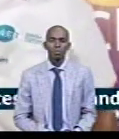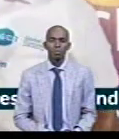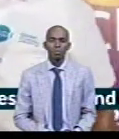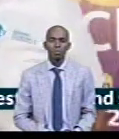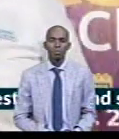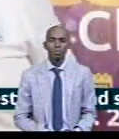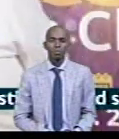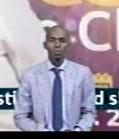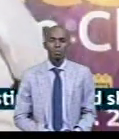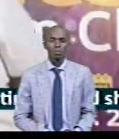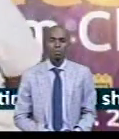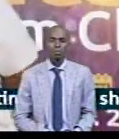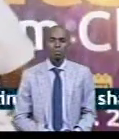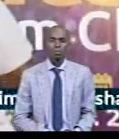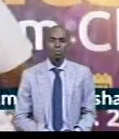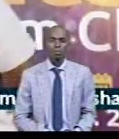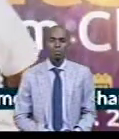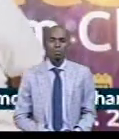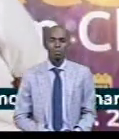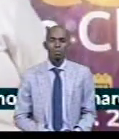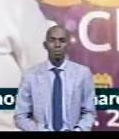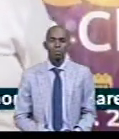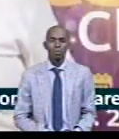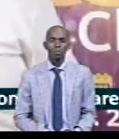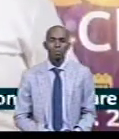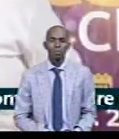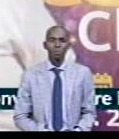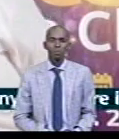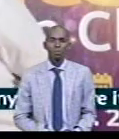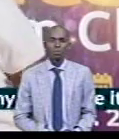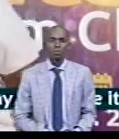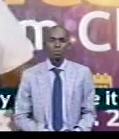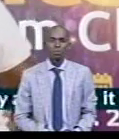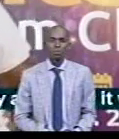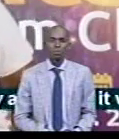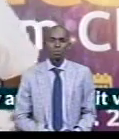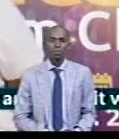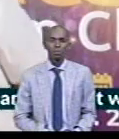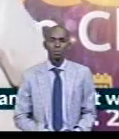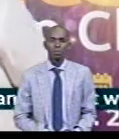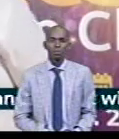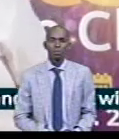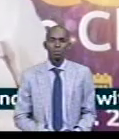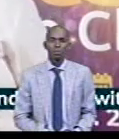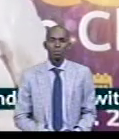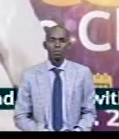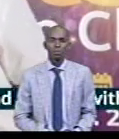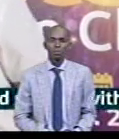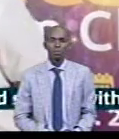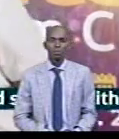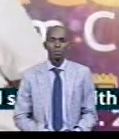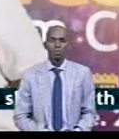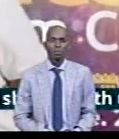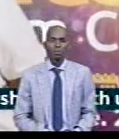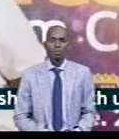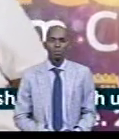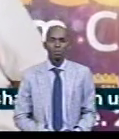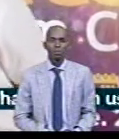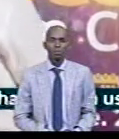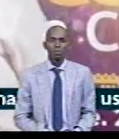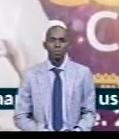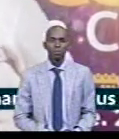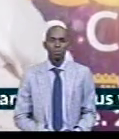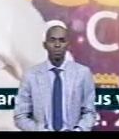I'm penny and parcel, or also, or to an ammo, and on the GDA animal, oh yeah, etino, onya,